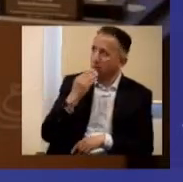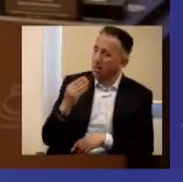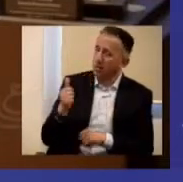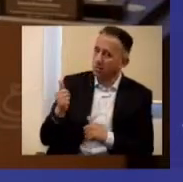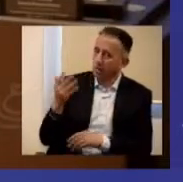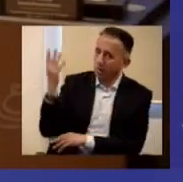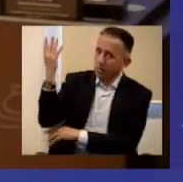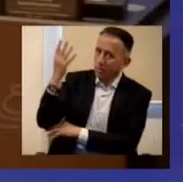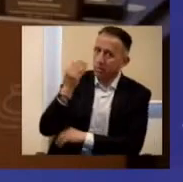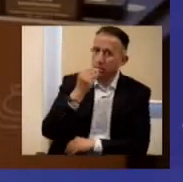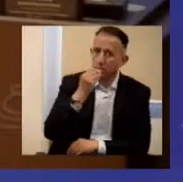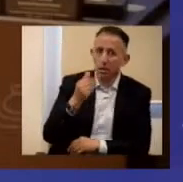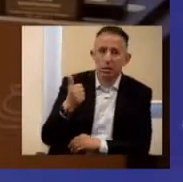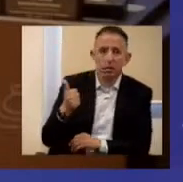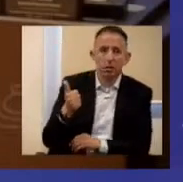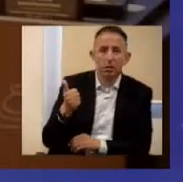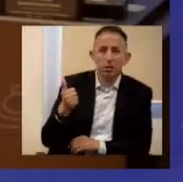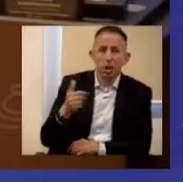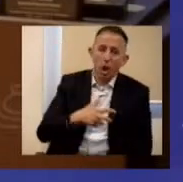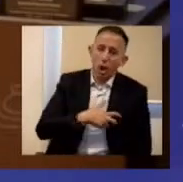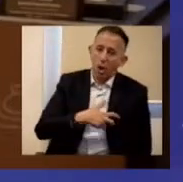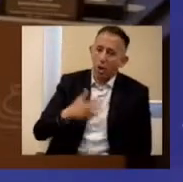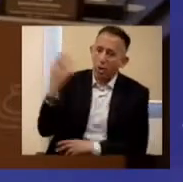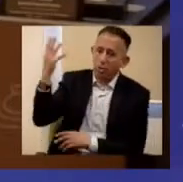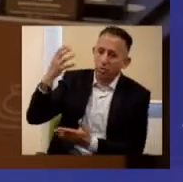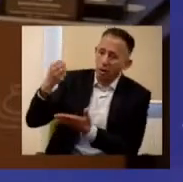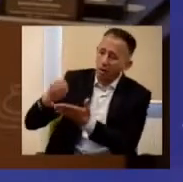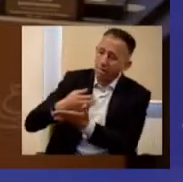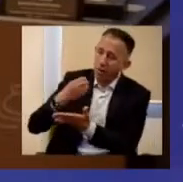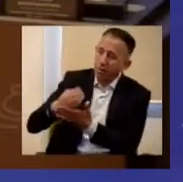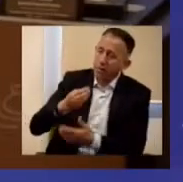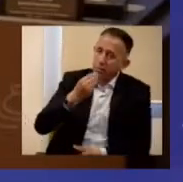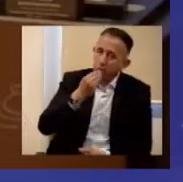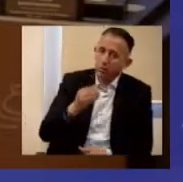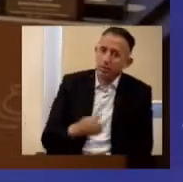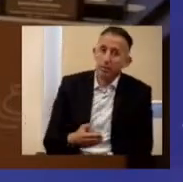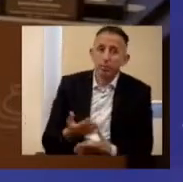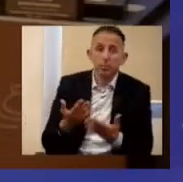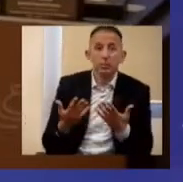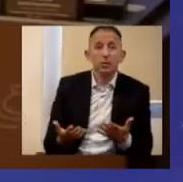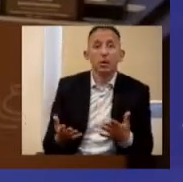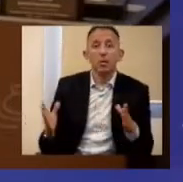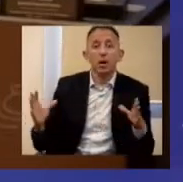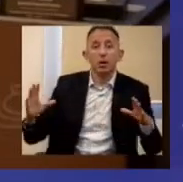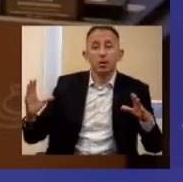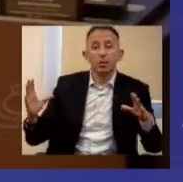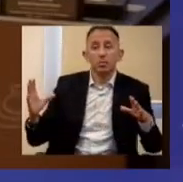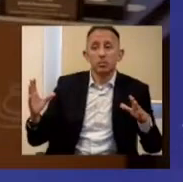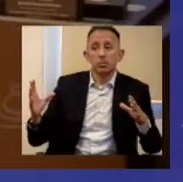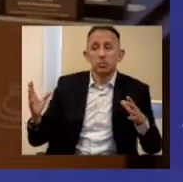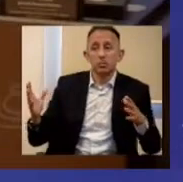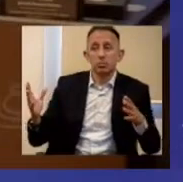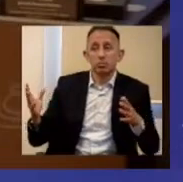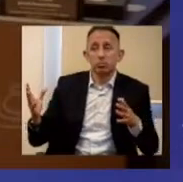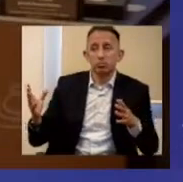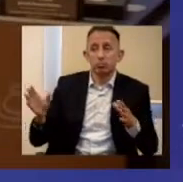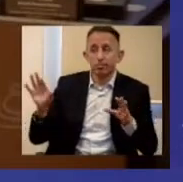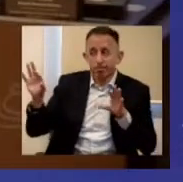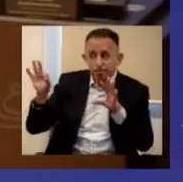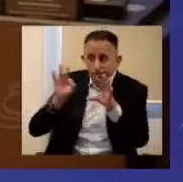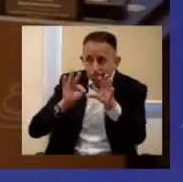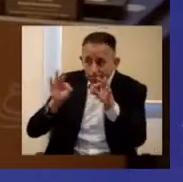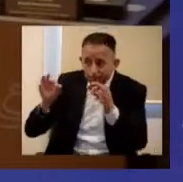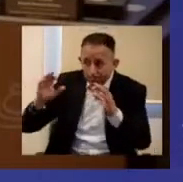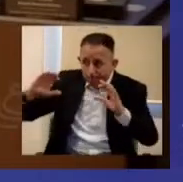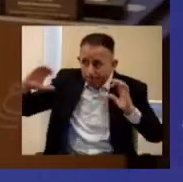them. Artificial intelligence can help in the second, but it cannot help in the first, because it's what gives meaning to people's